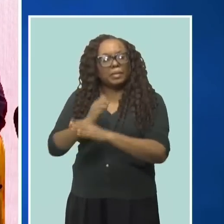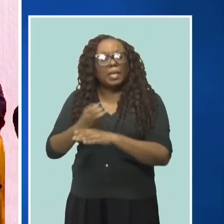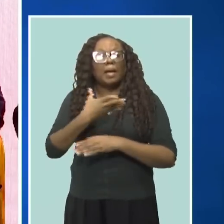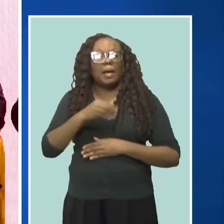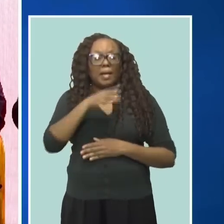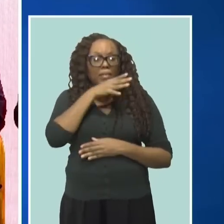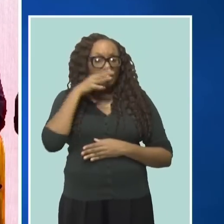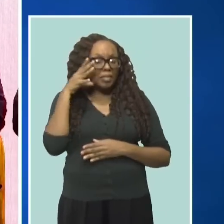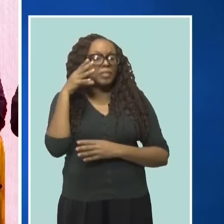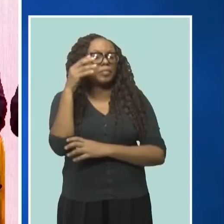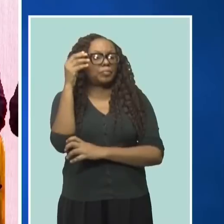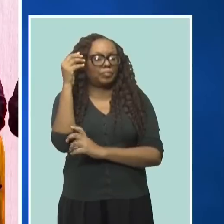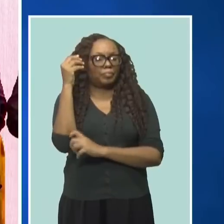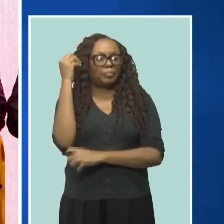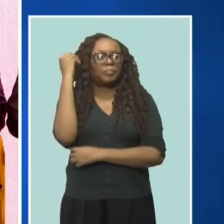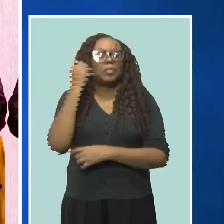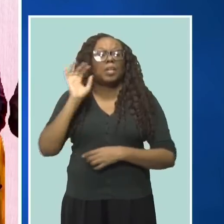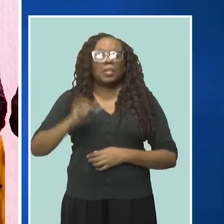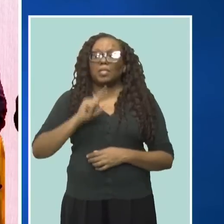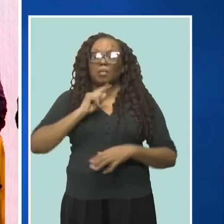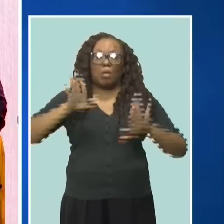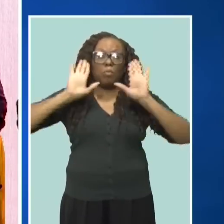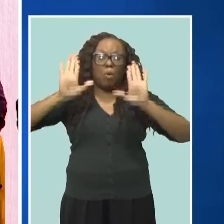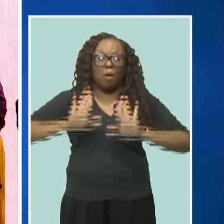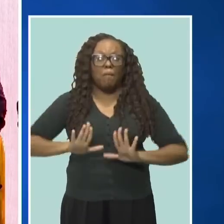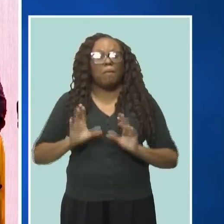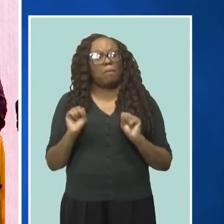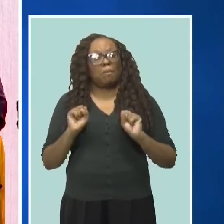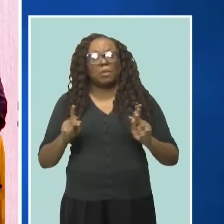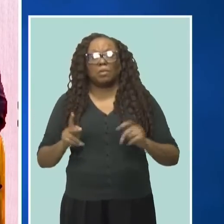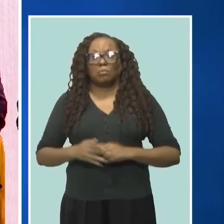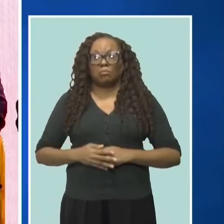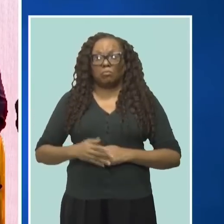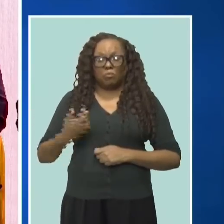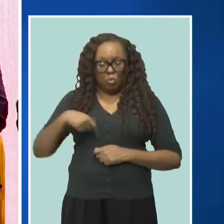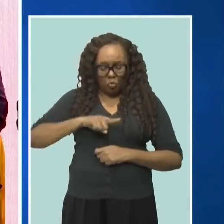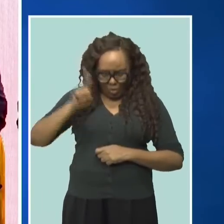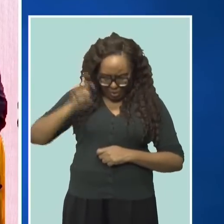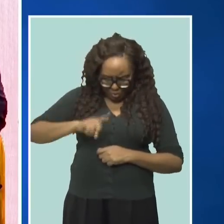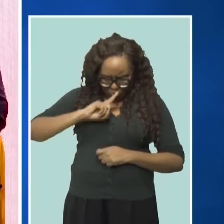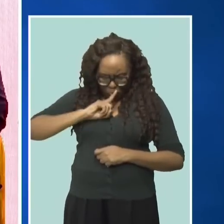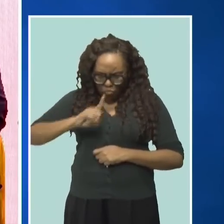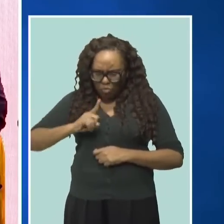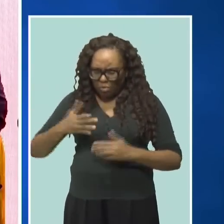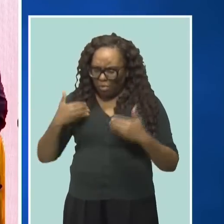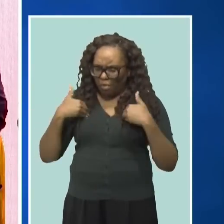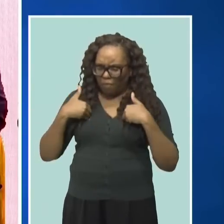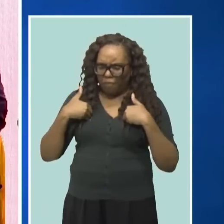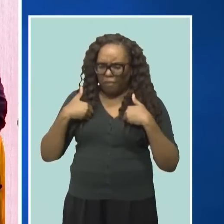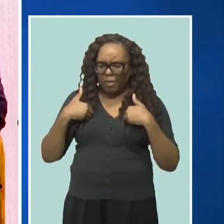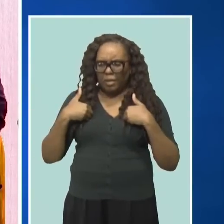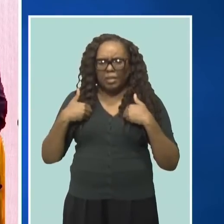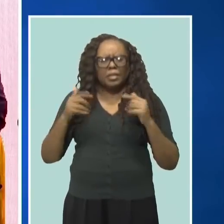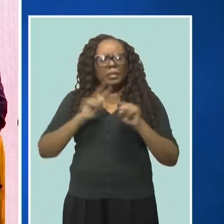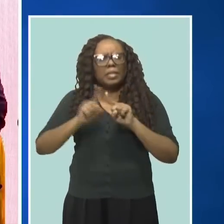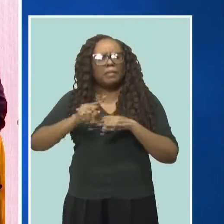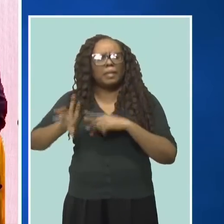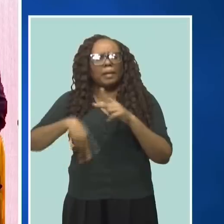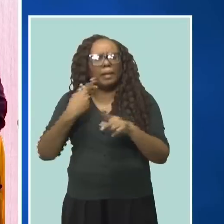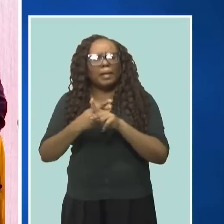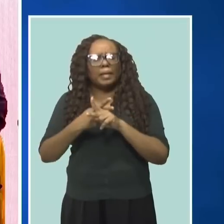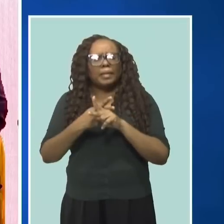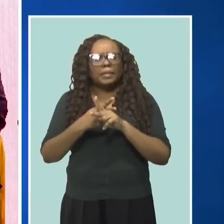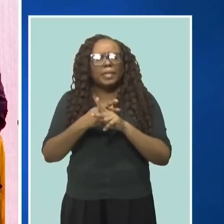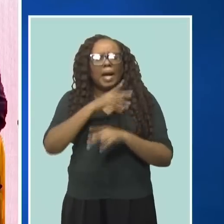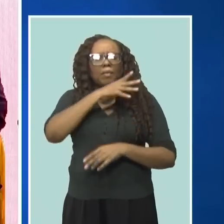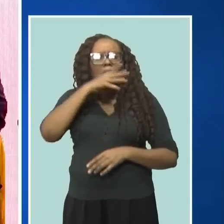my mind, to be the greatest opportunity for us to build out capacity in terms of agri-food production systems,